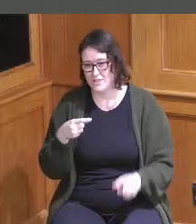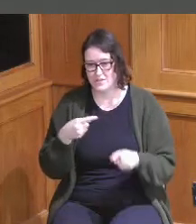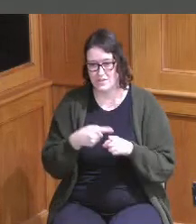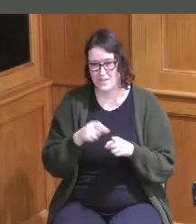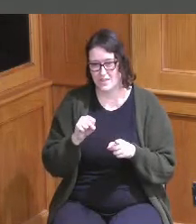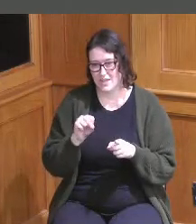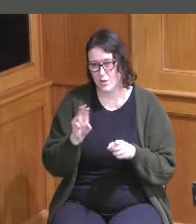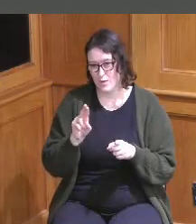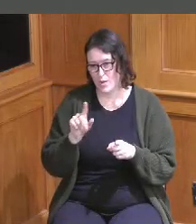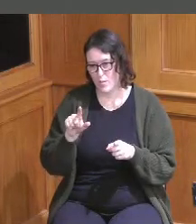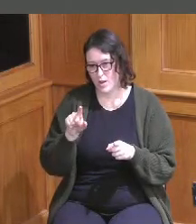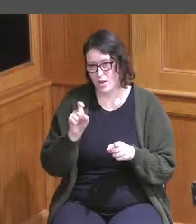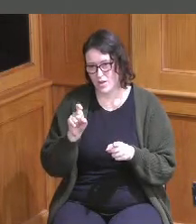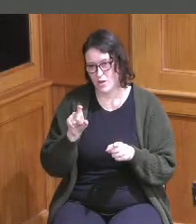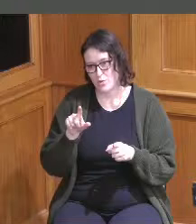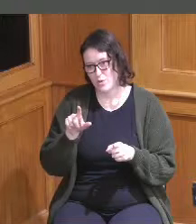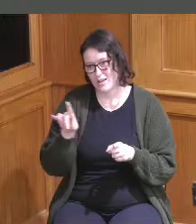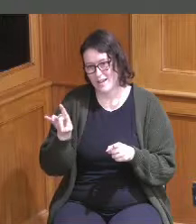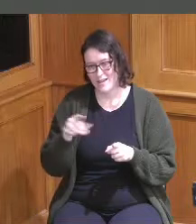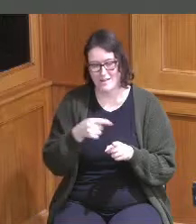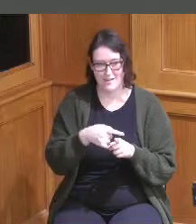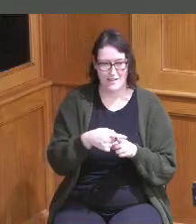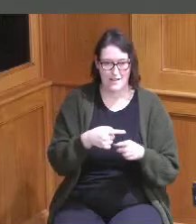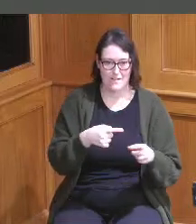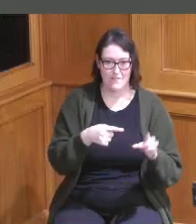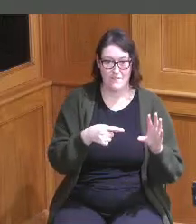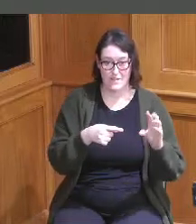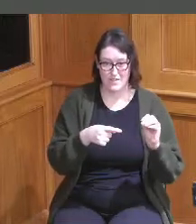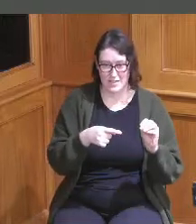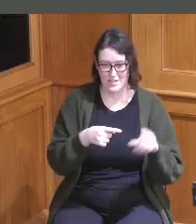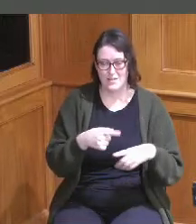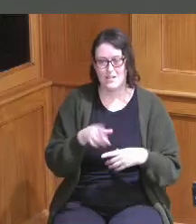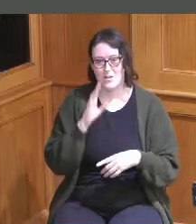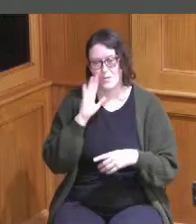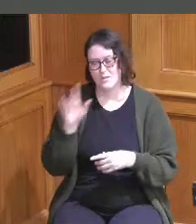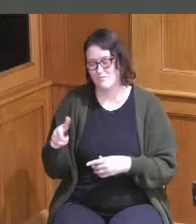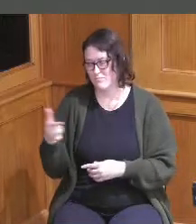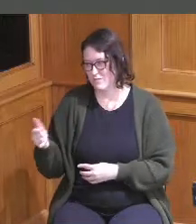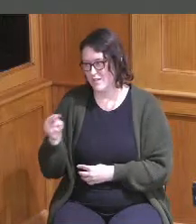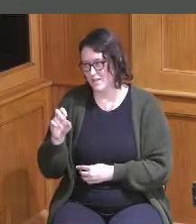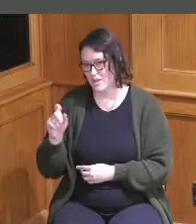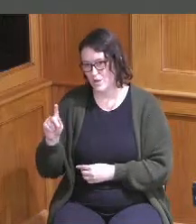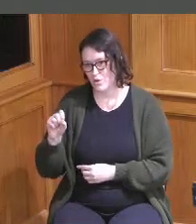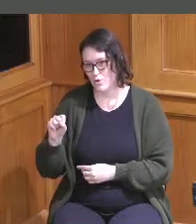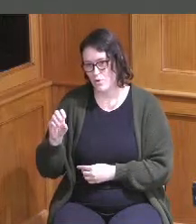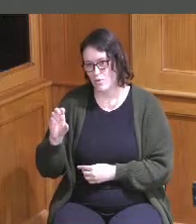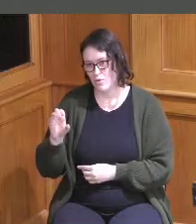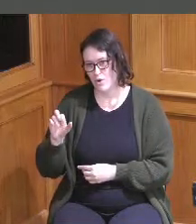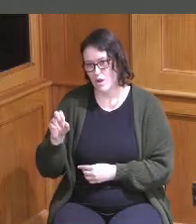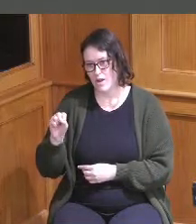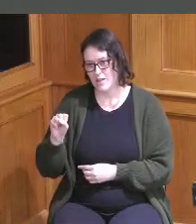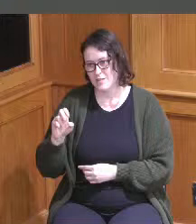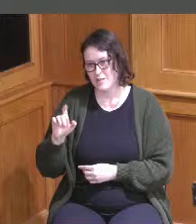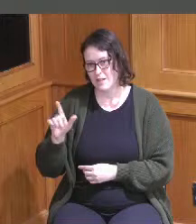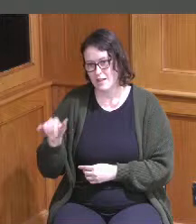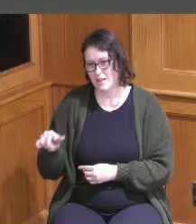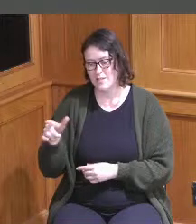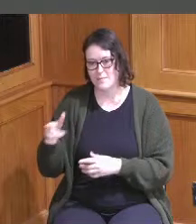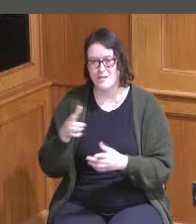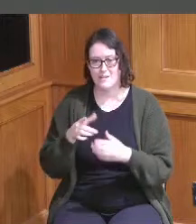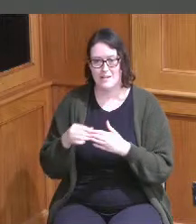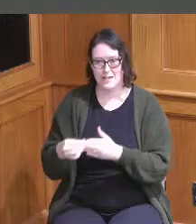Route 128 and 50. I'm going to turn it over to Nick Crosley, who's been leading the Emergency Management